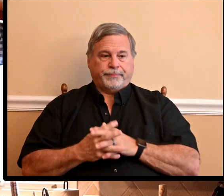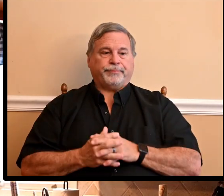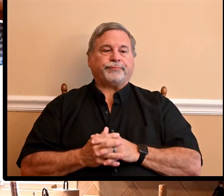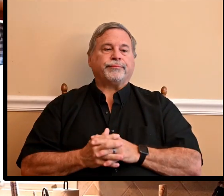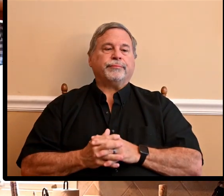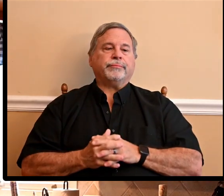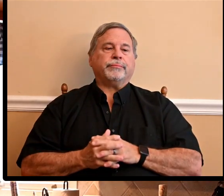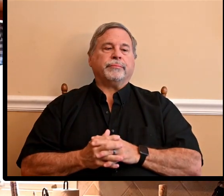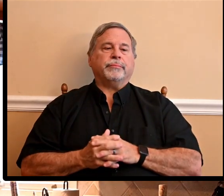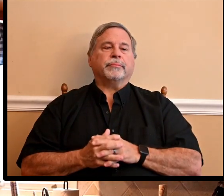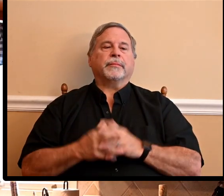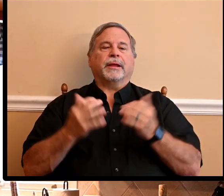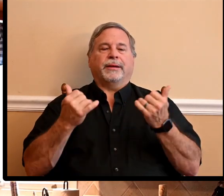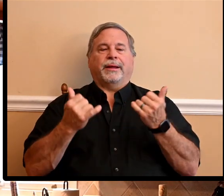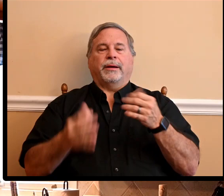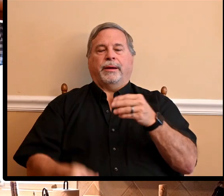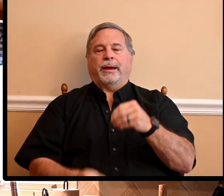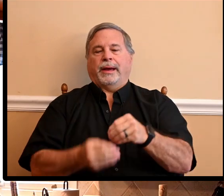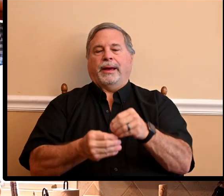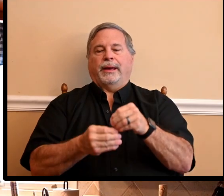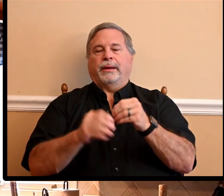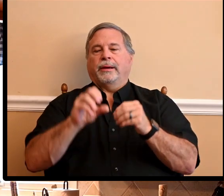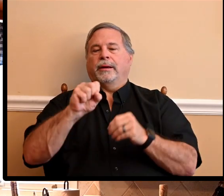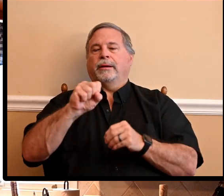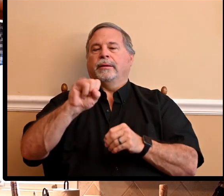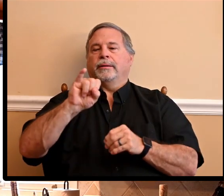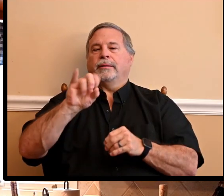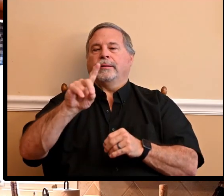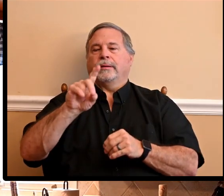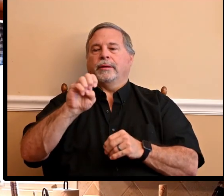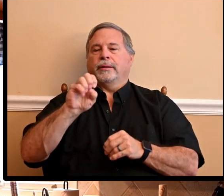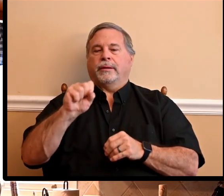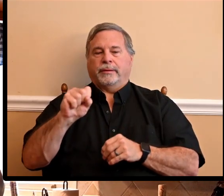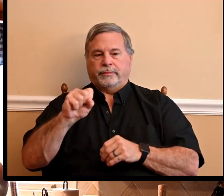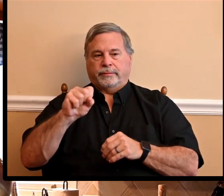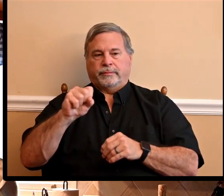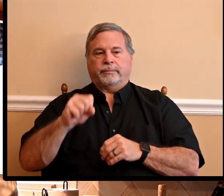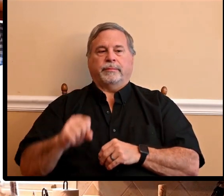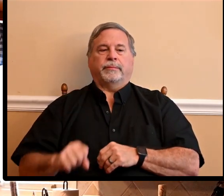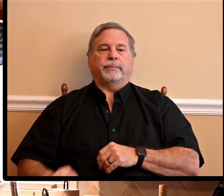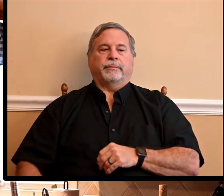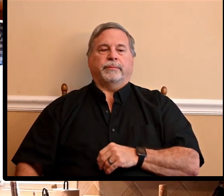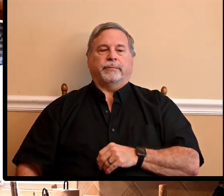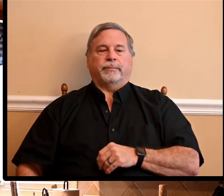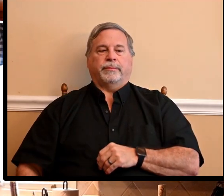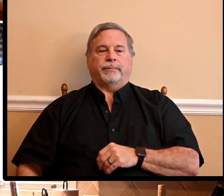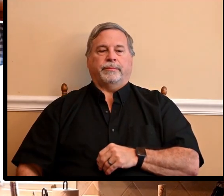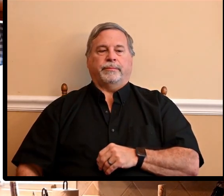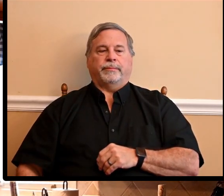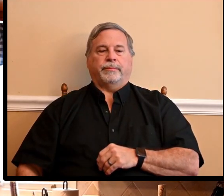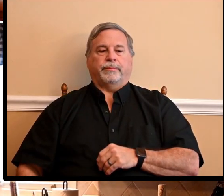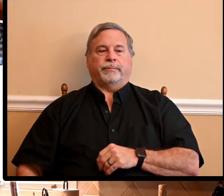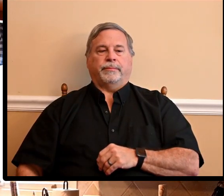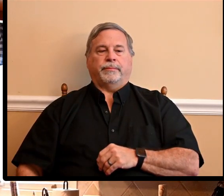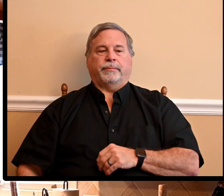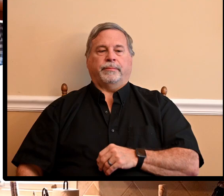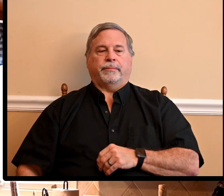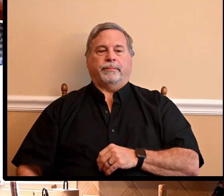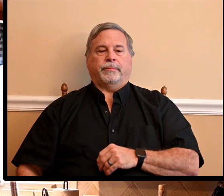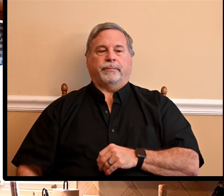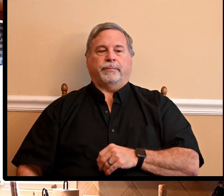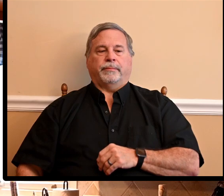So we've now put some of the creme fraiche on top. We're going to take a little bit more of it and we're going to work it